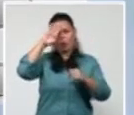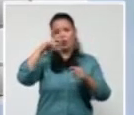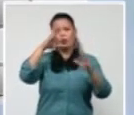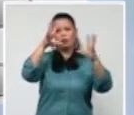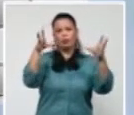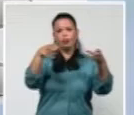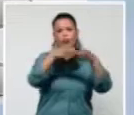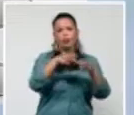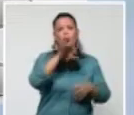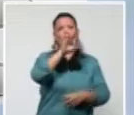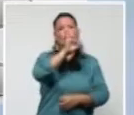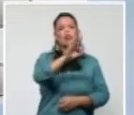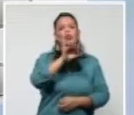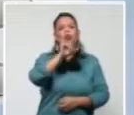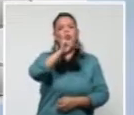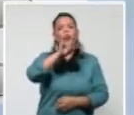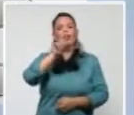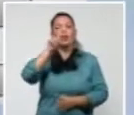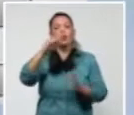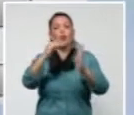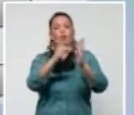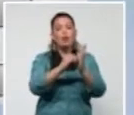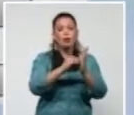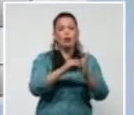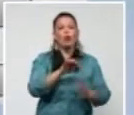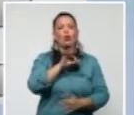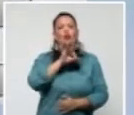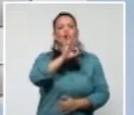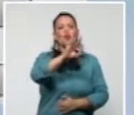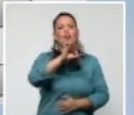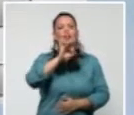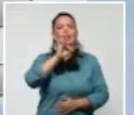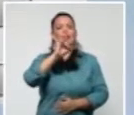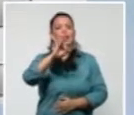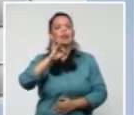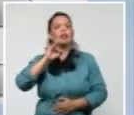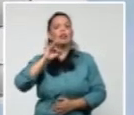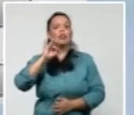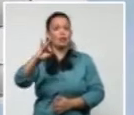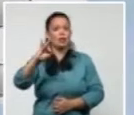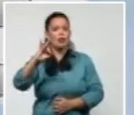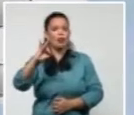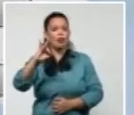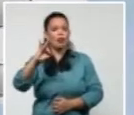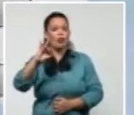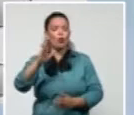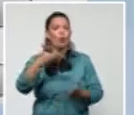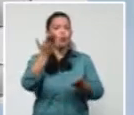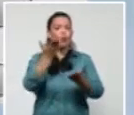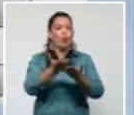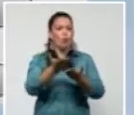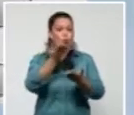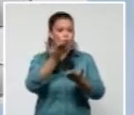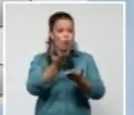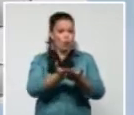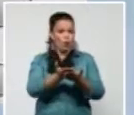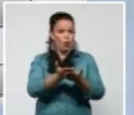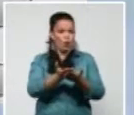of samples processed in the entire country since the pandemic began to